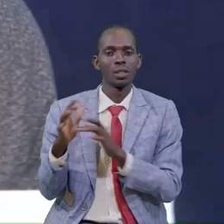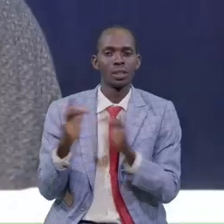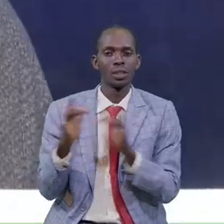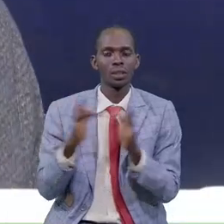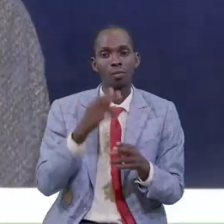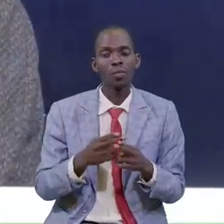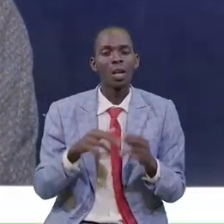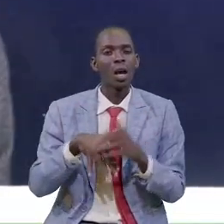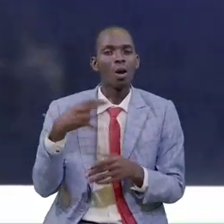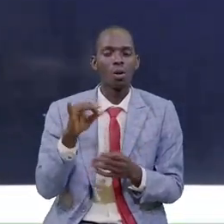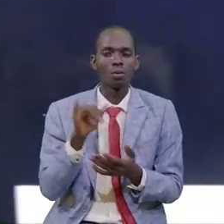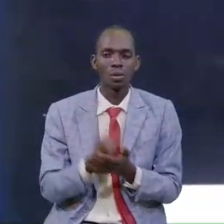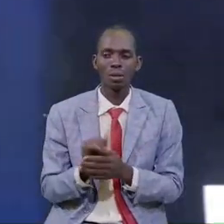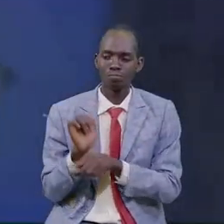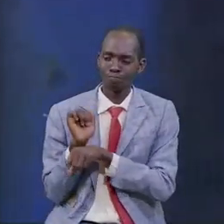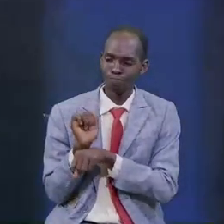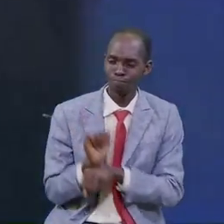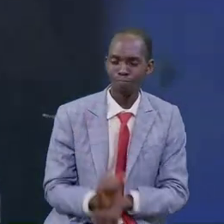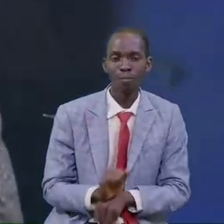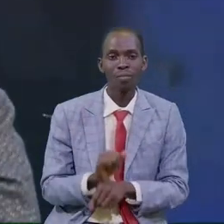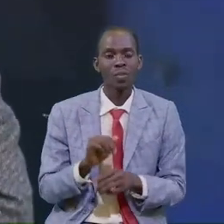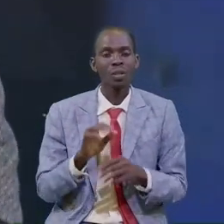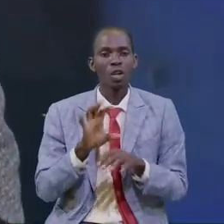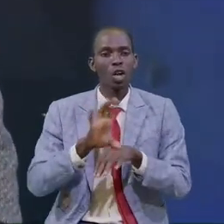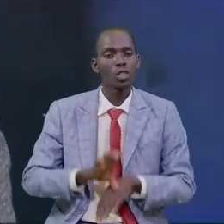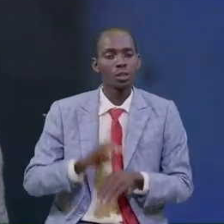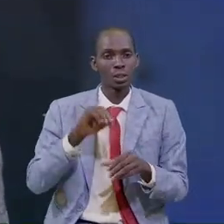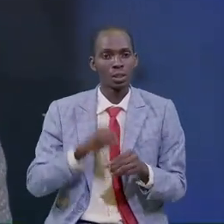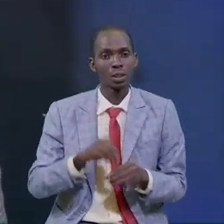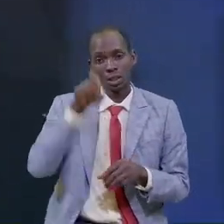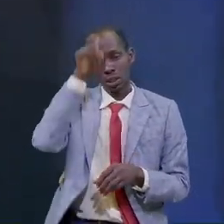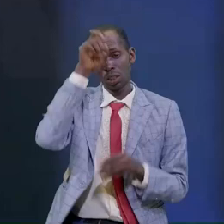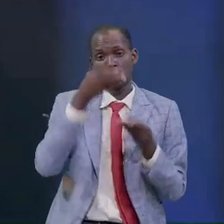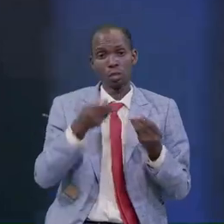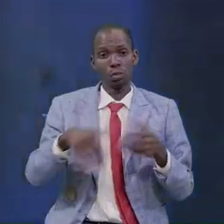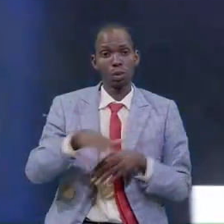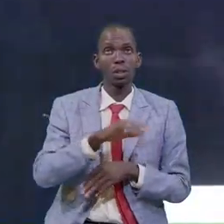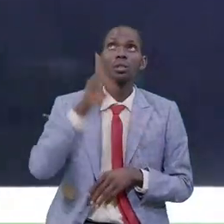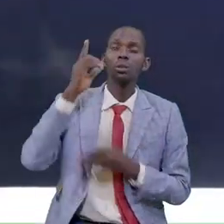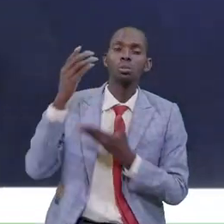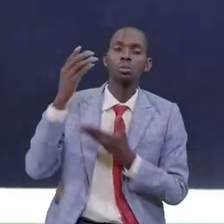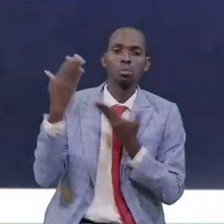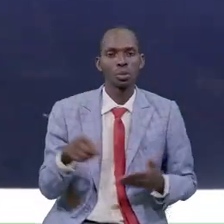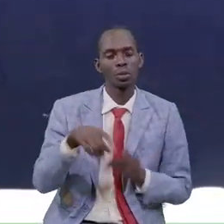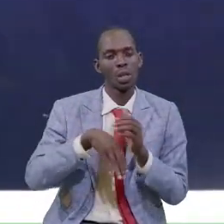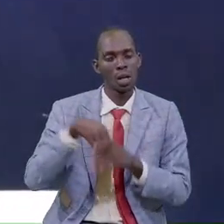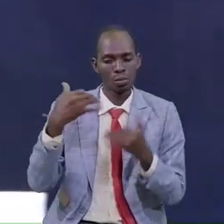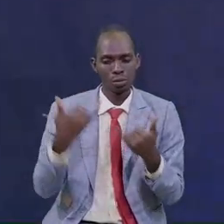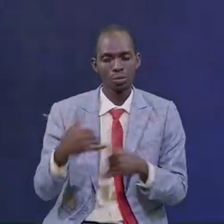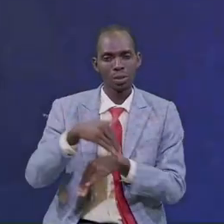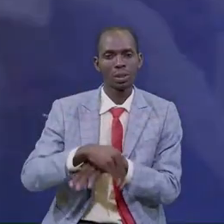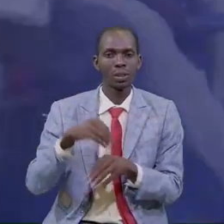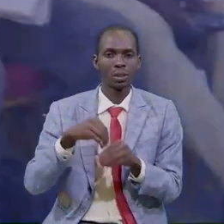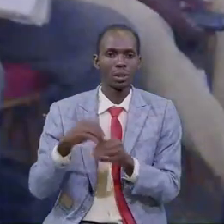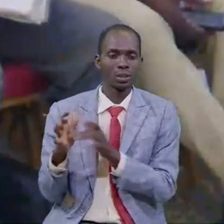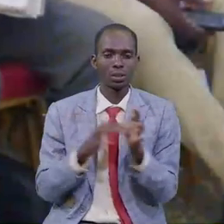oppressive culture in Egypt, he brings you out tonight. Il vous fera sortir des coutumes mauvaises d'Égypte. I am vous en fera sortir